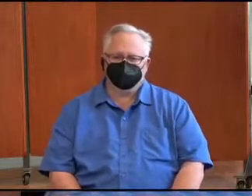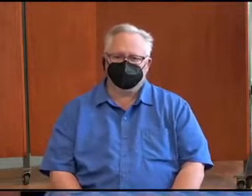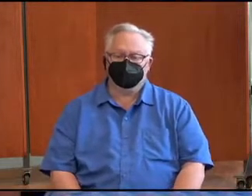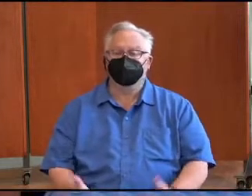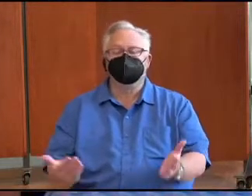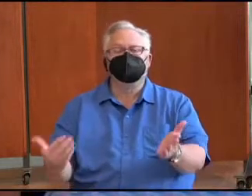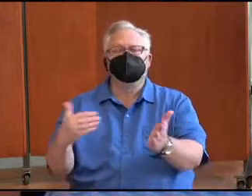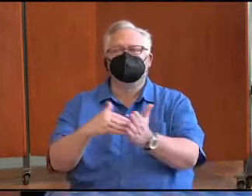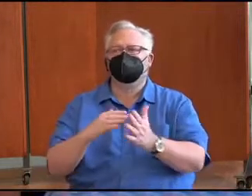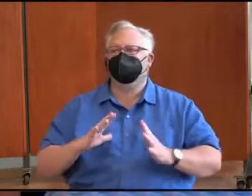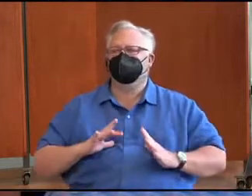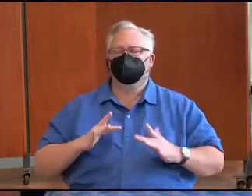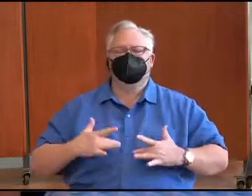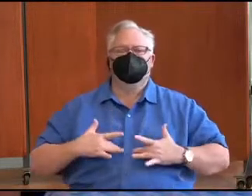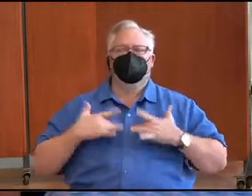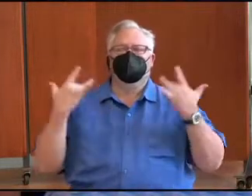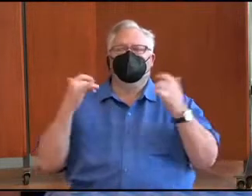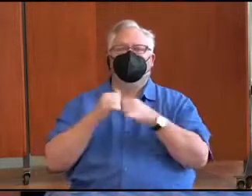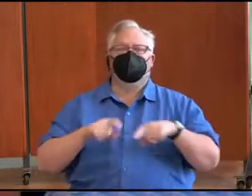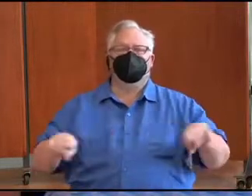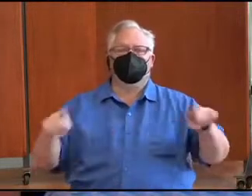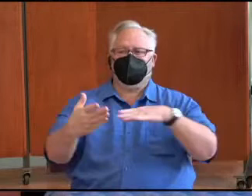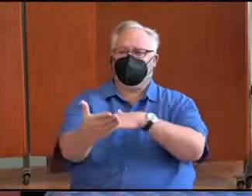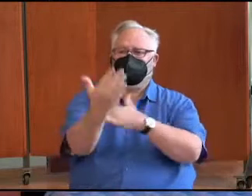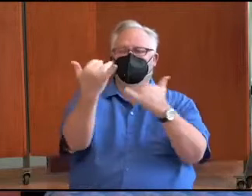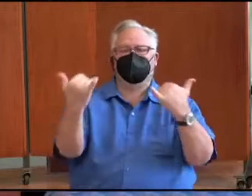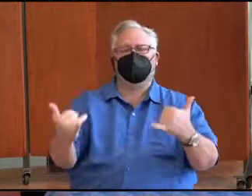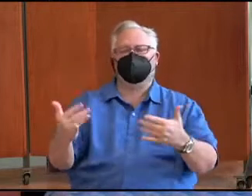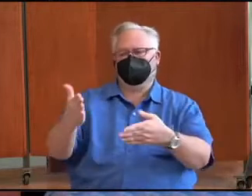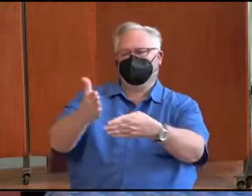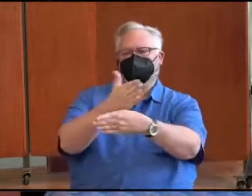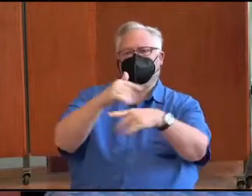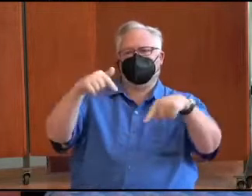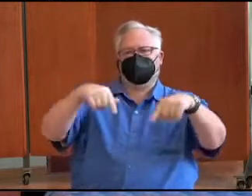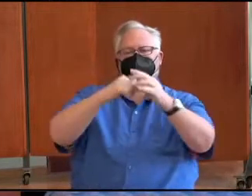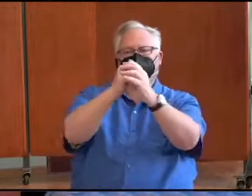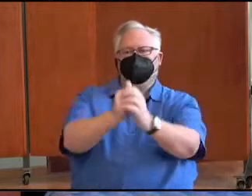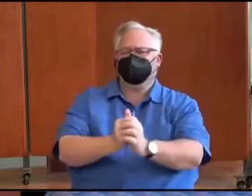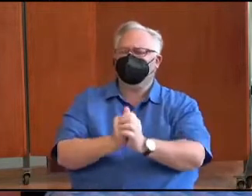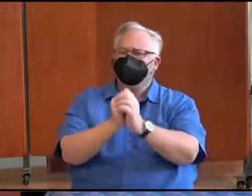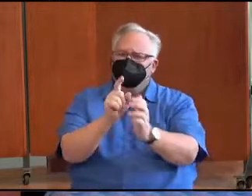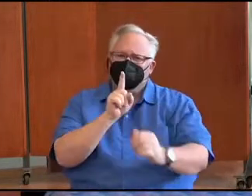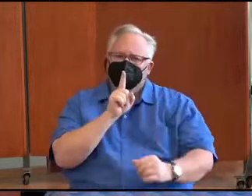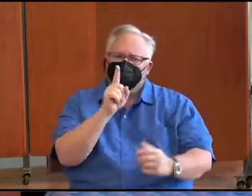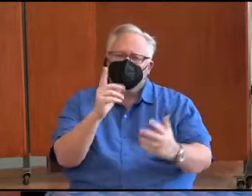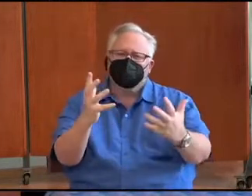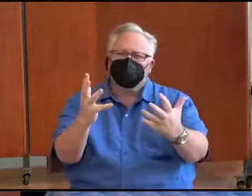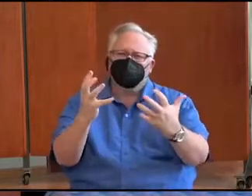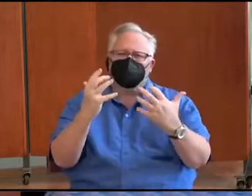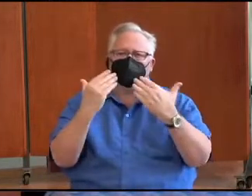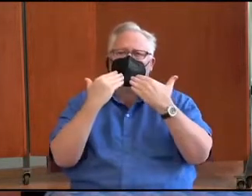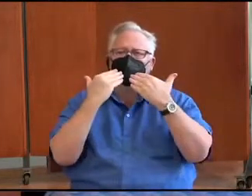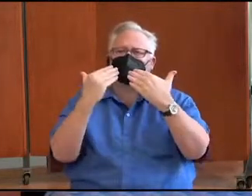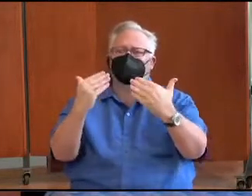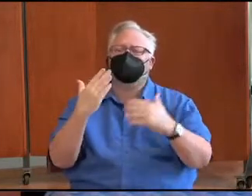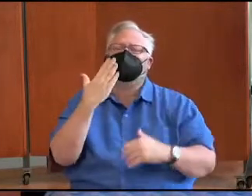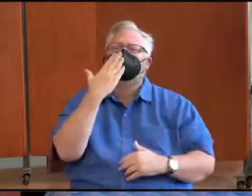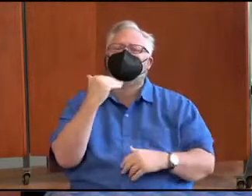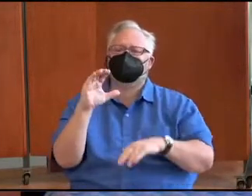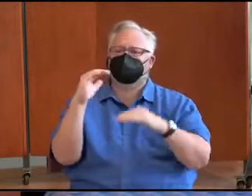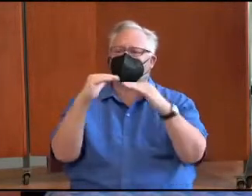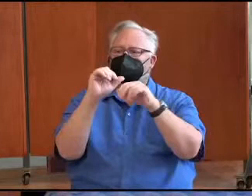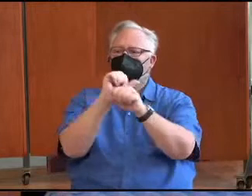Again, it is so good to be with you this morning to share in this worship. I want to thank my dear